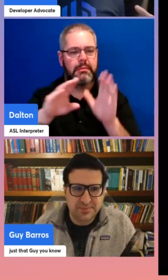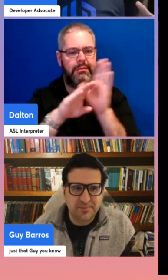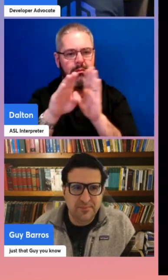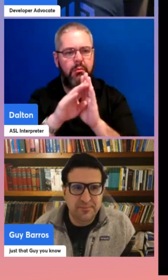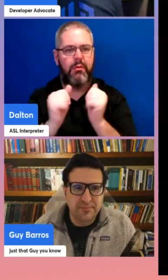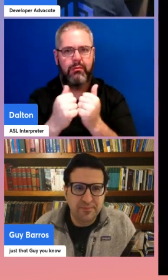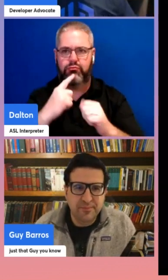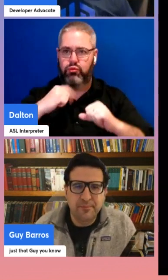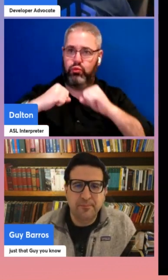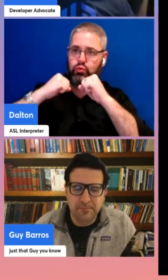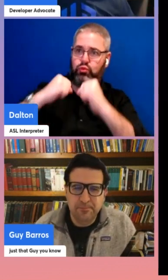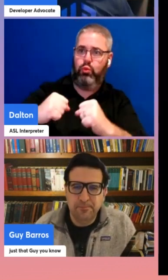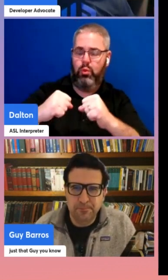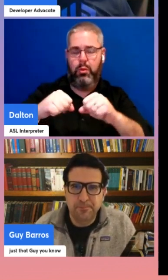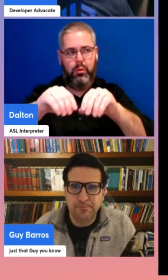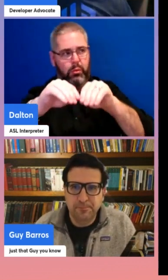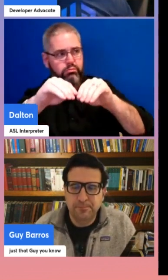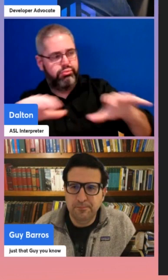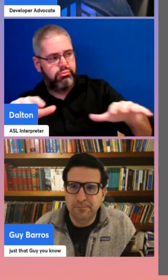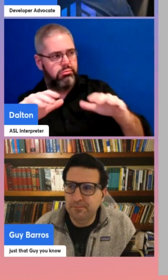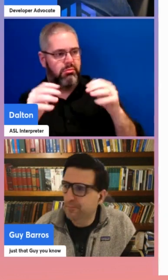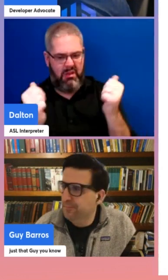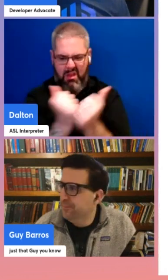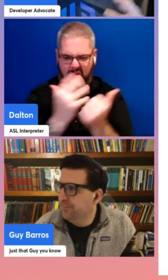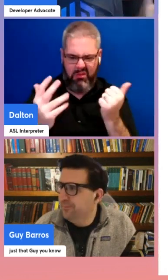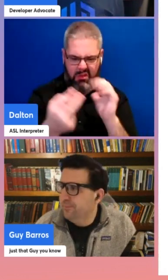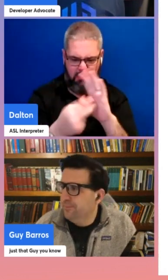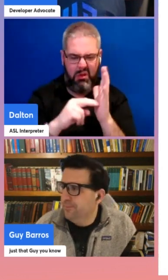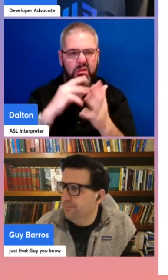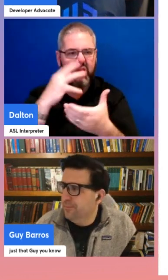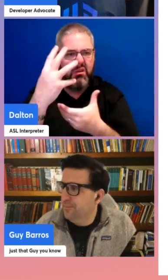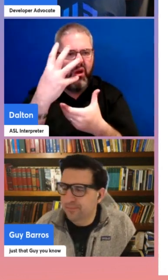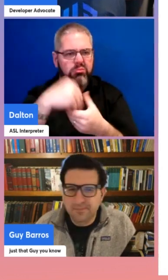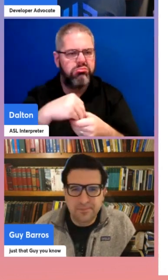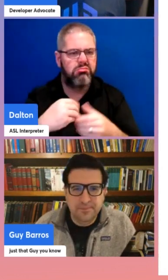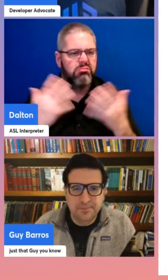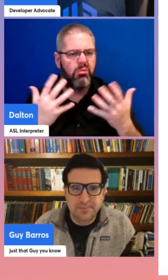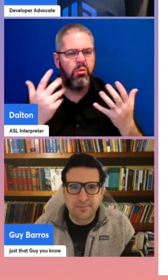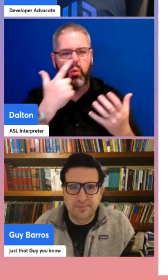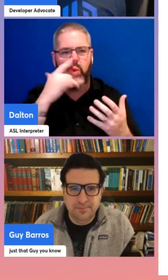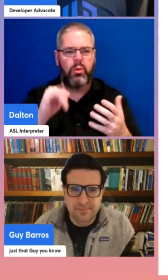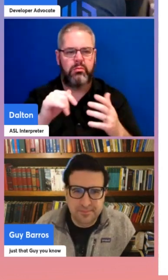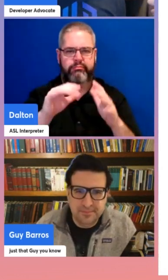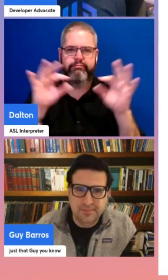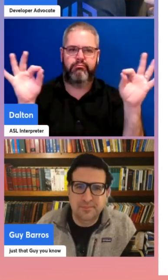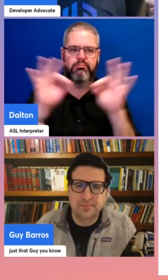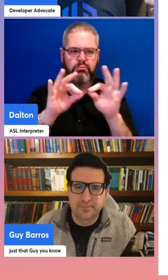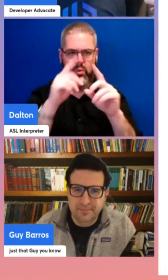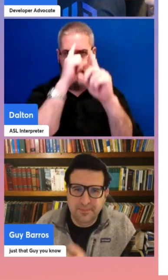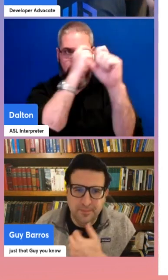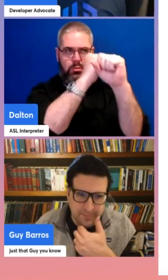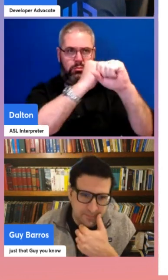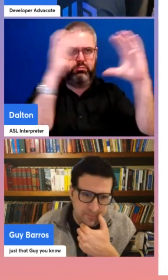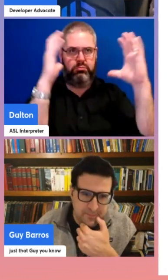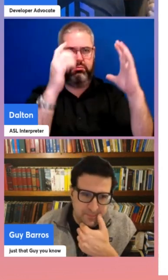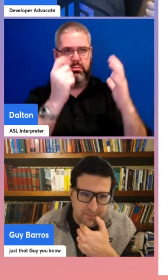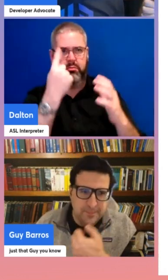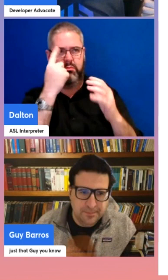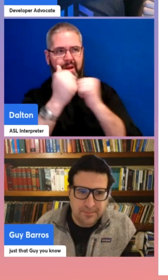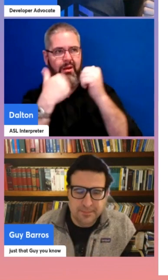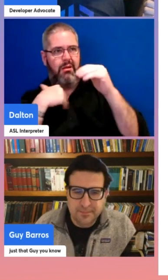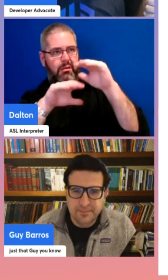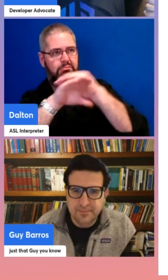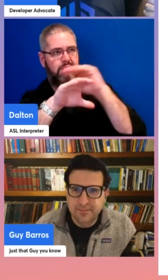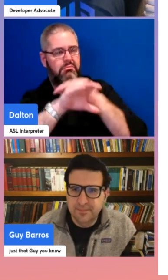So what that's going to encompass is kind of looking at a couple of sort of key concepts, which is how do you gain access to a database? How